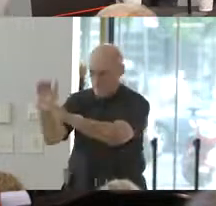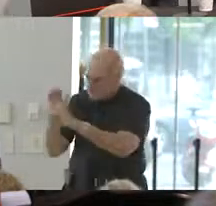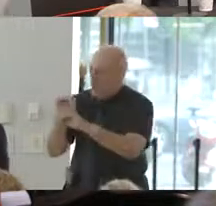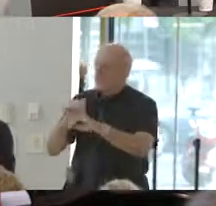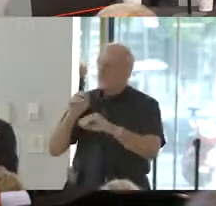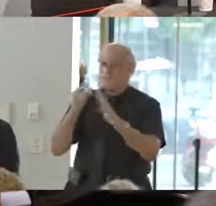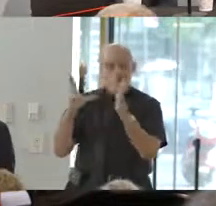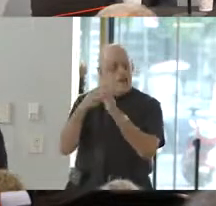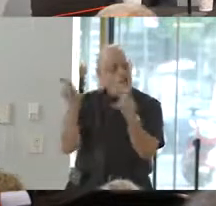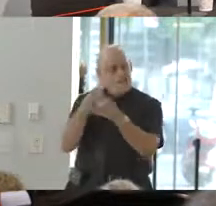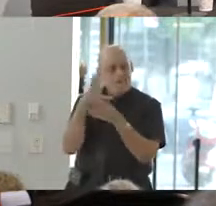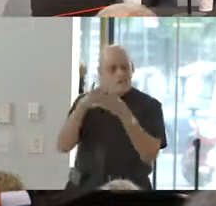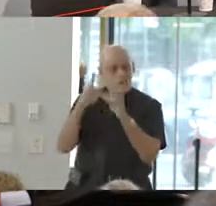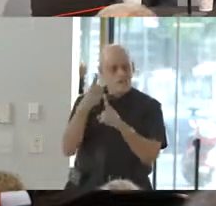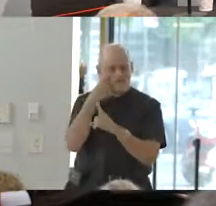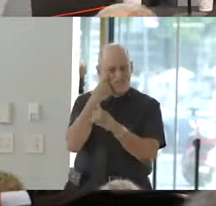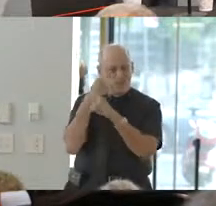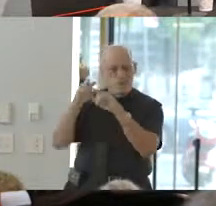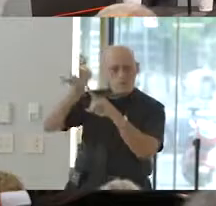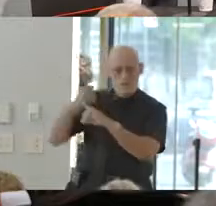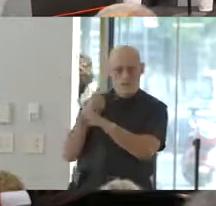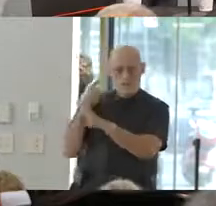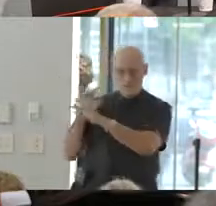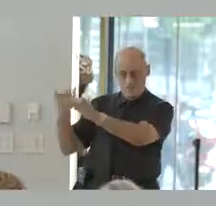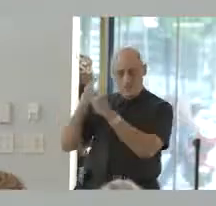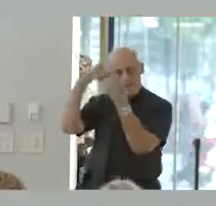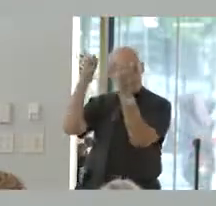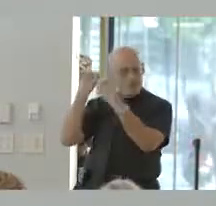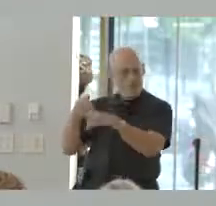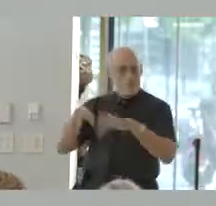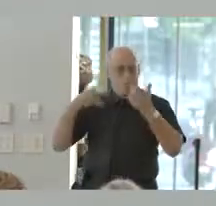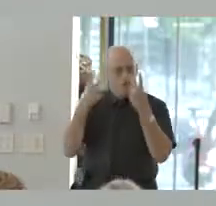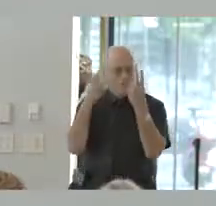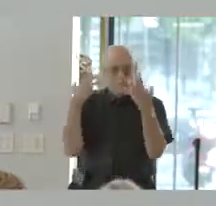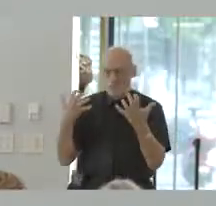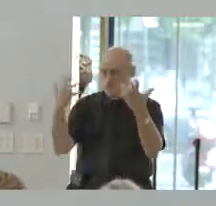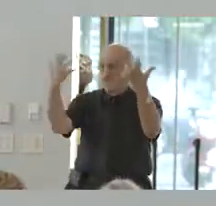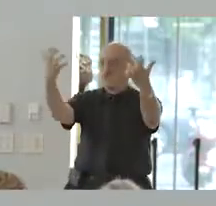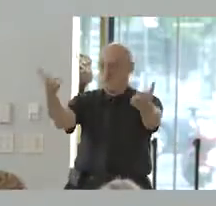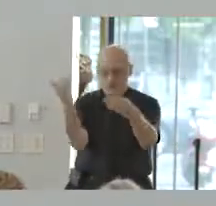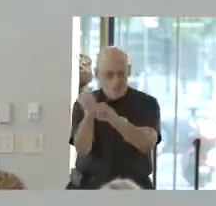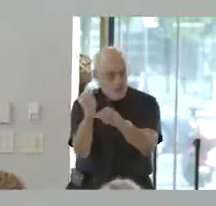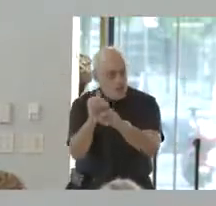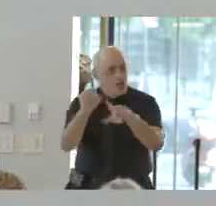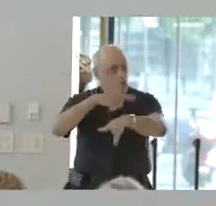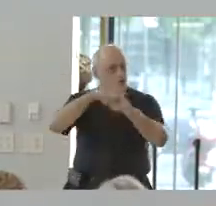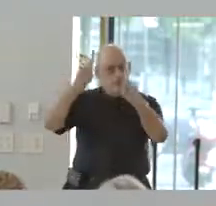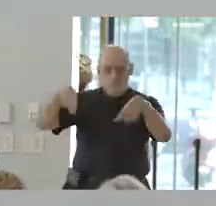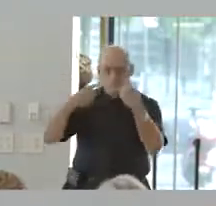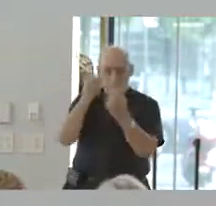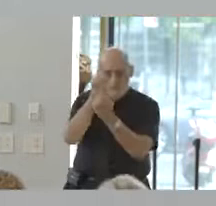like to echo BJ's delight in seeing all of you here in person. It's been a long time,